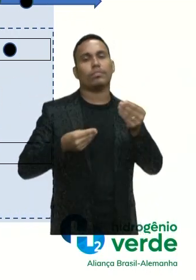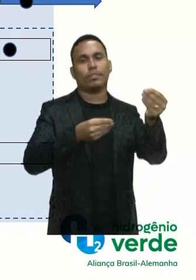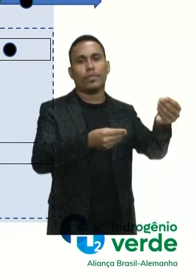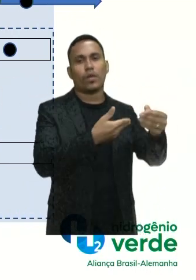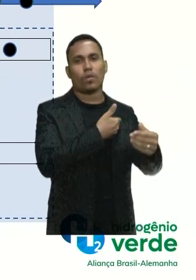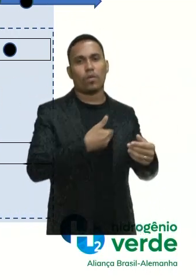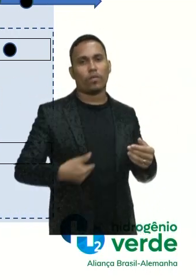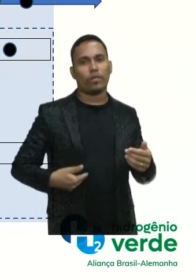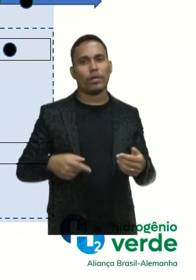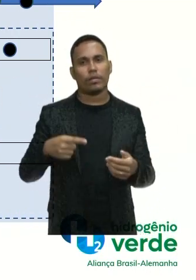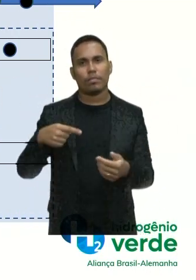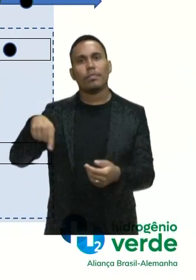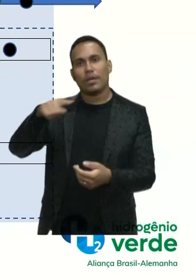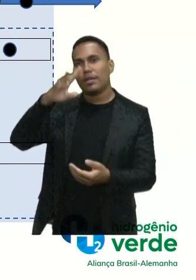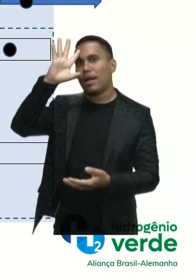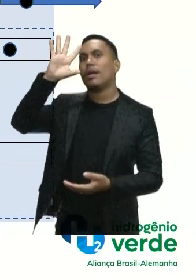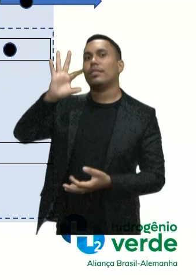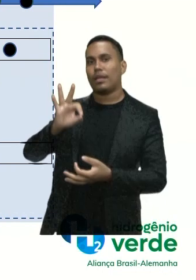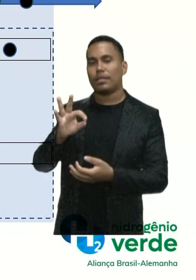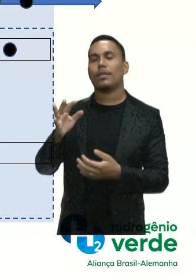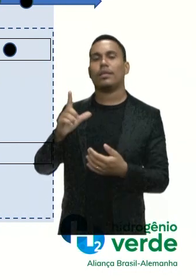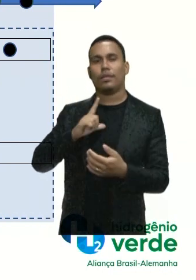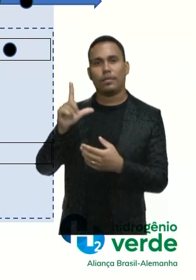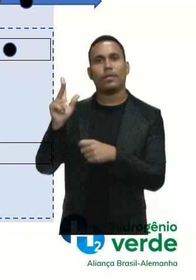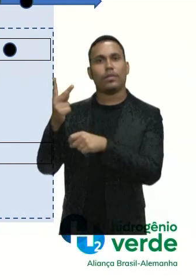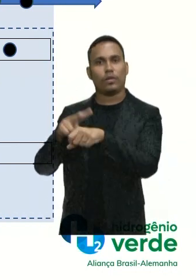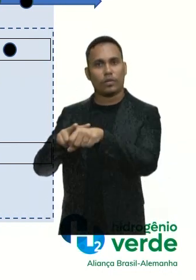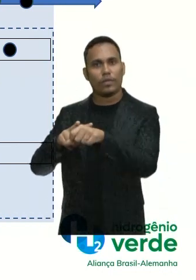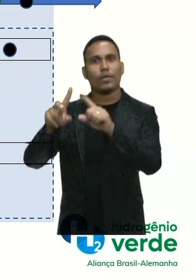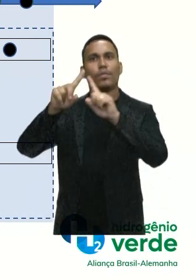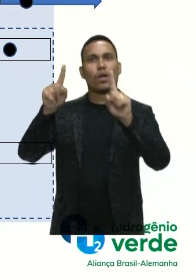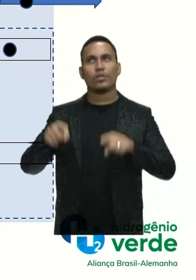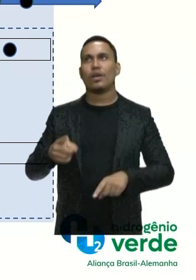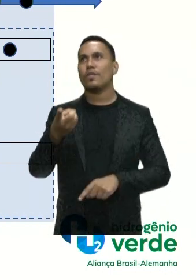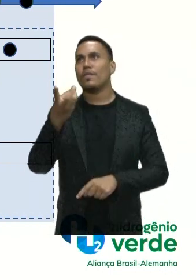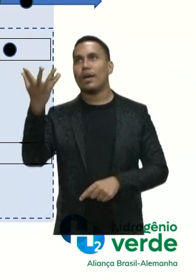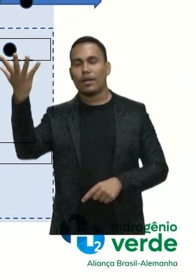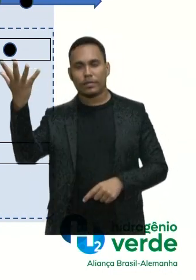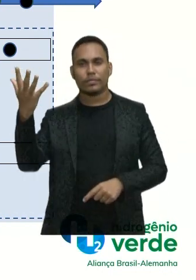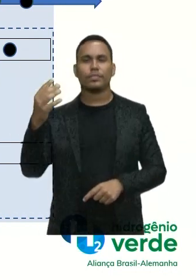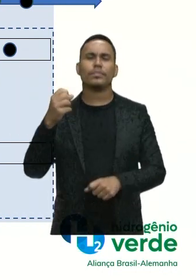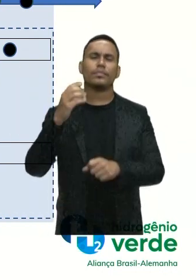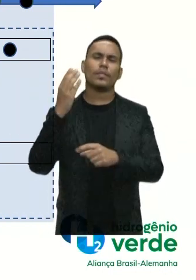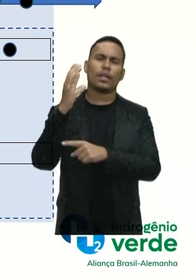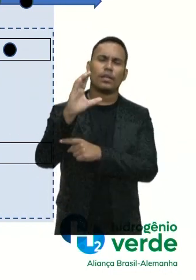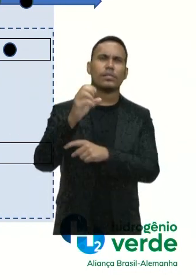industry is positioning itself. This was 2020.